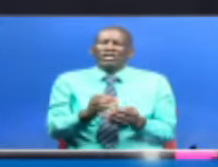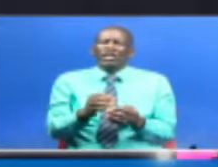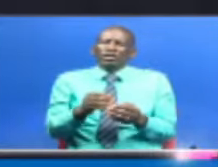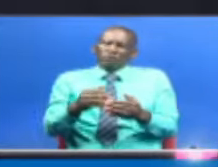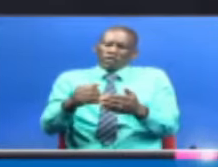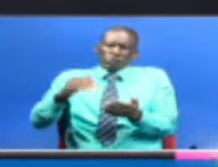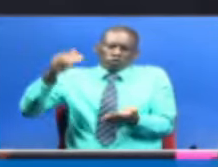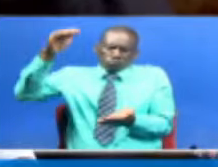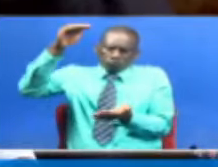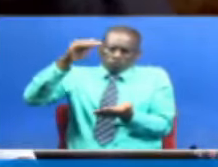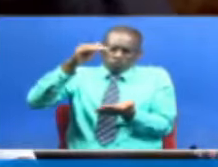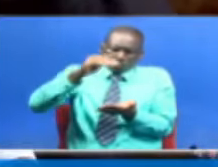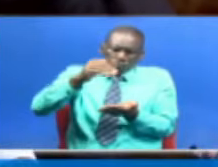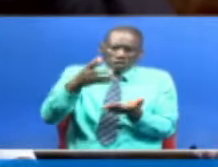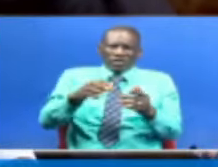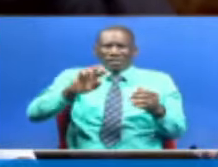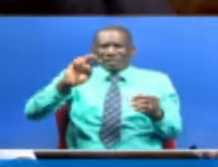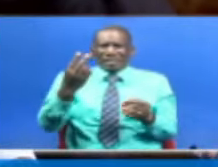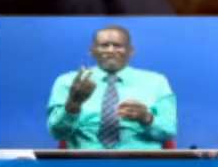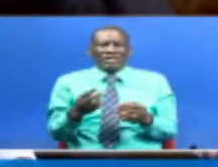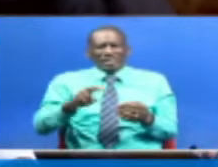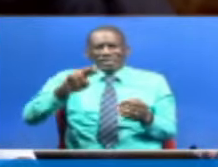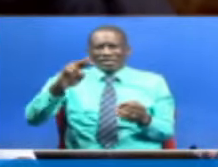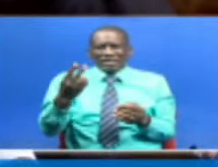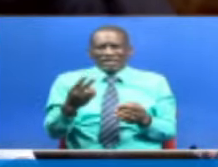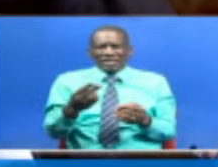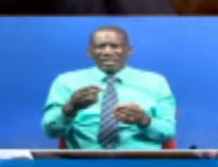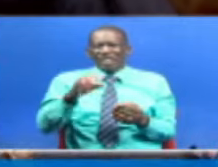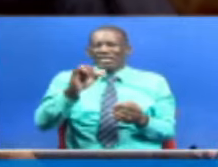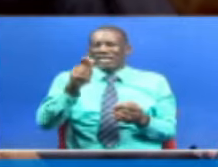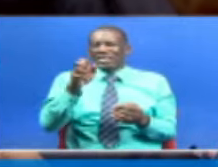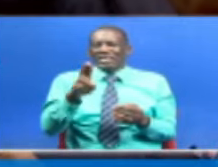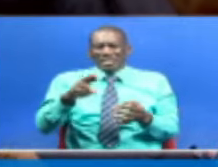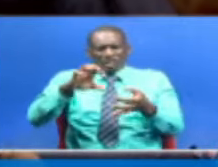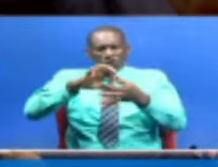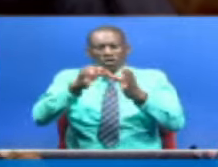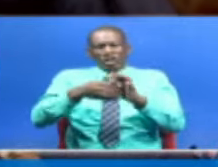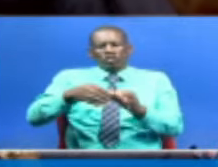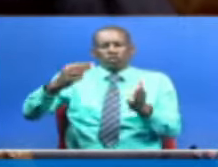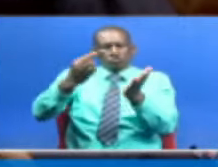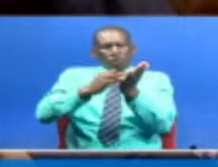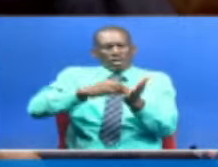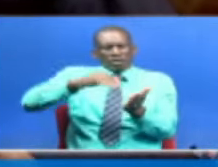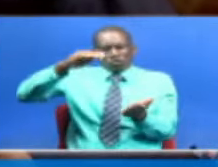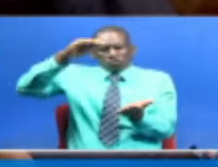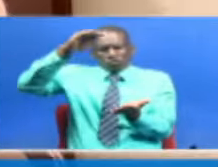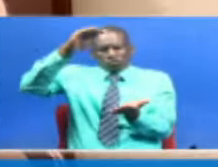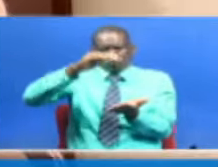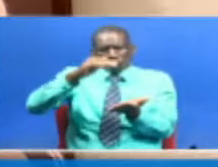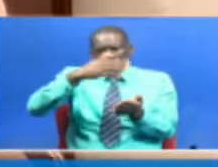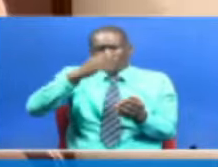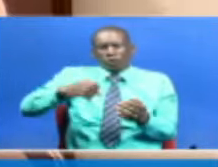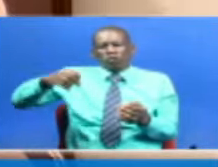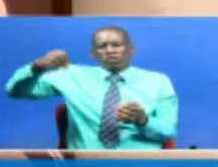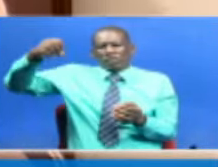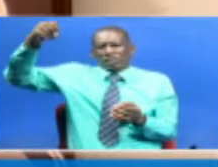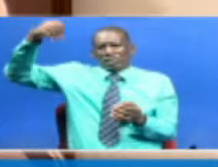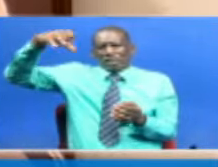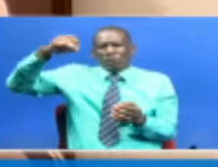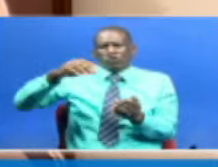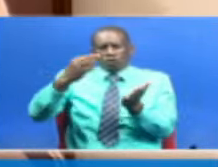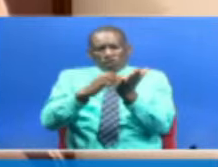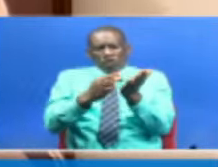And secondly, the internet connection to Uganda was down because some towers on the Uganda side